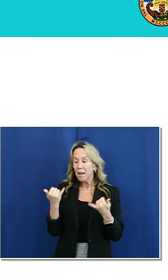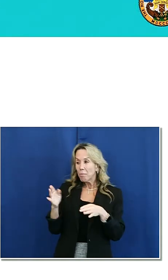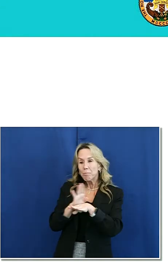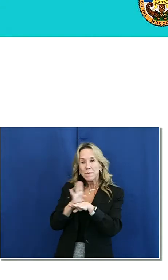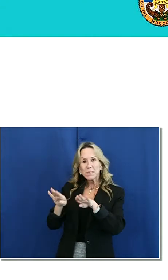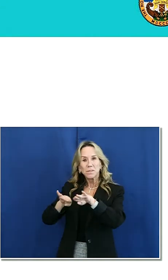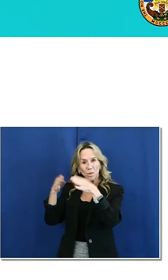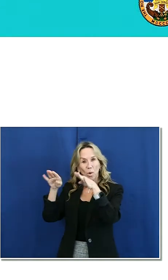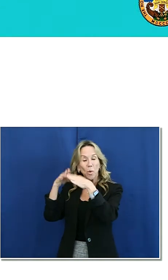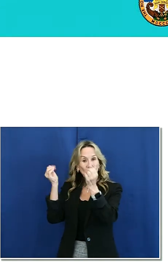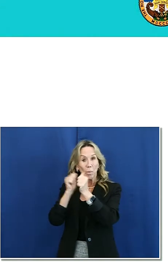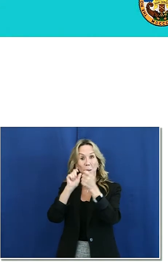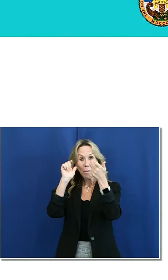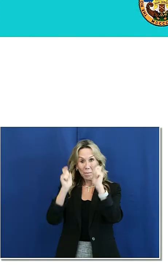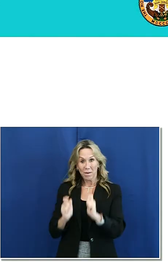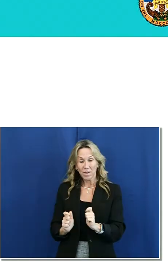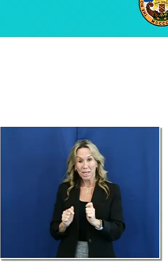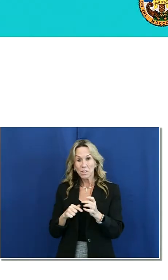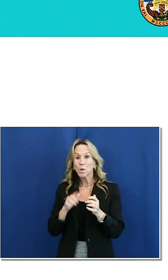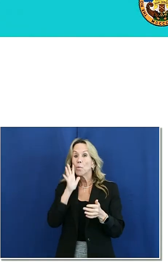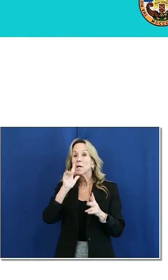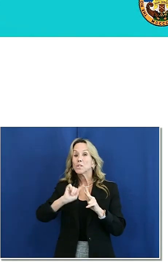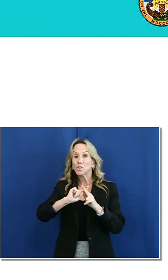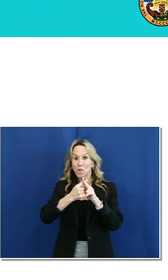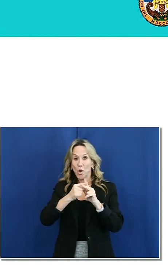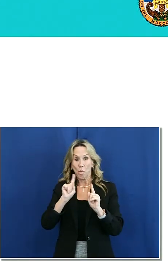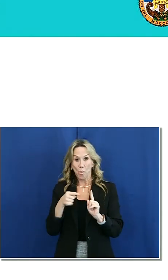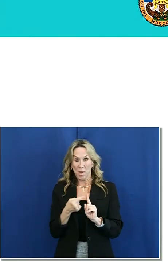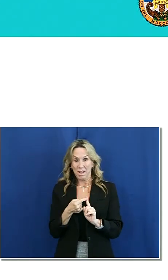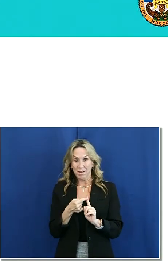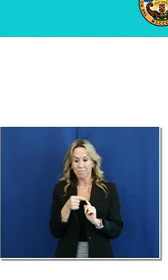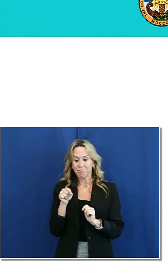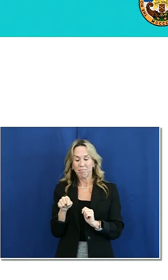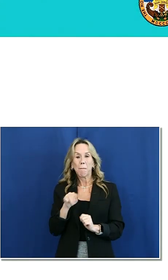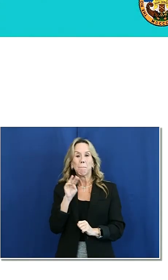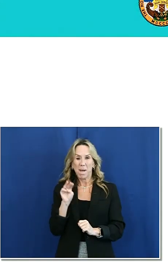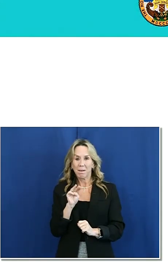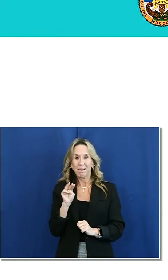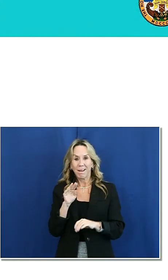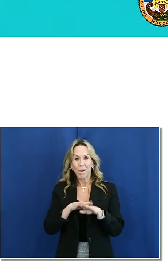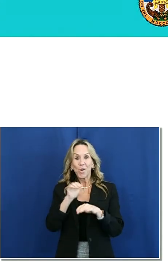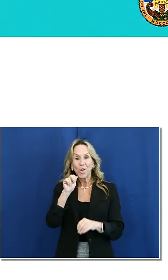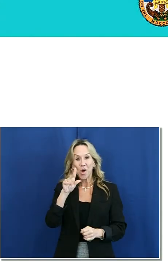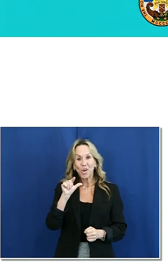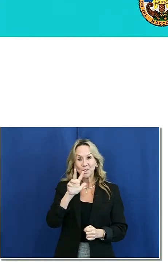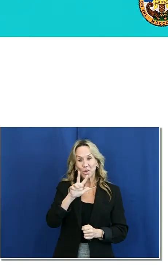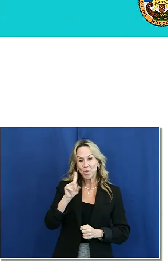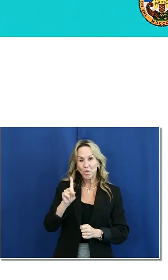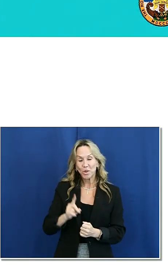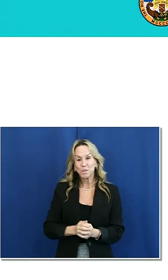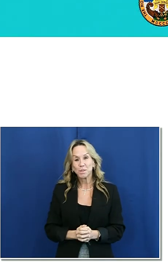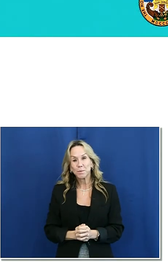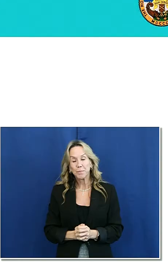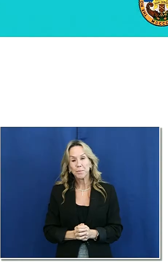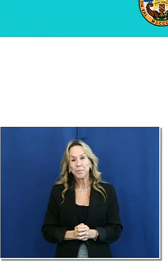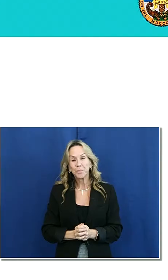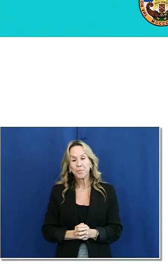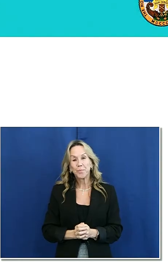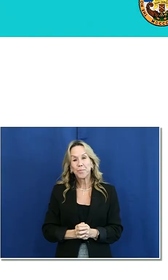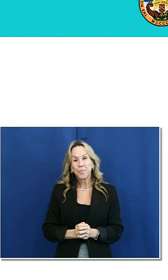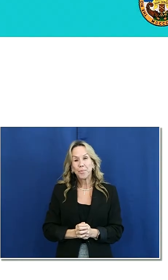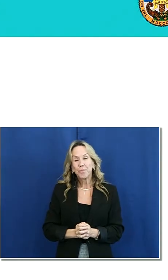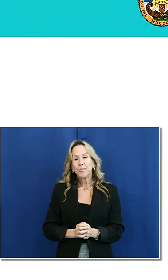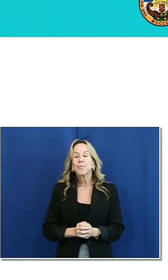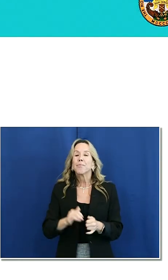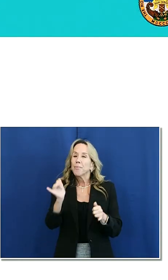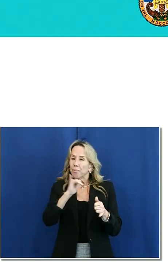with modifications will be effective this coming Monday, August 31st. Also,